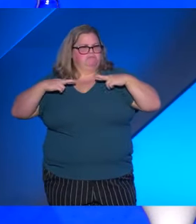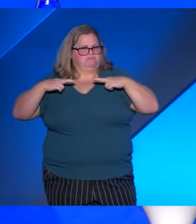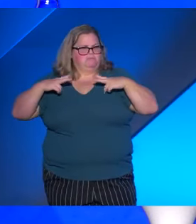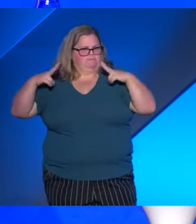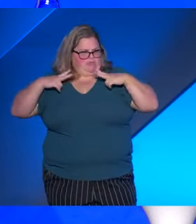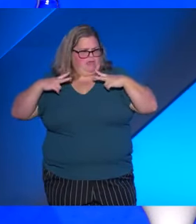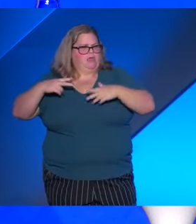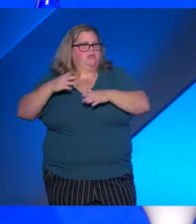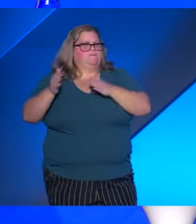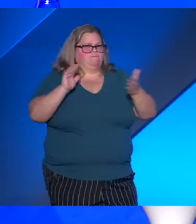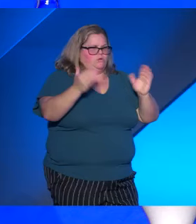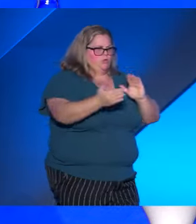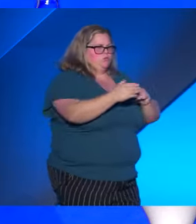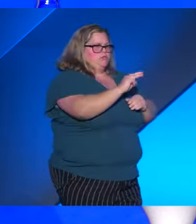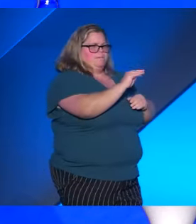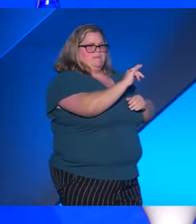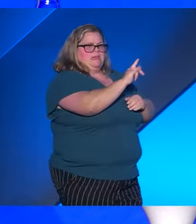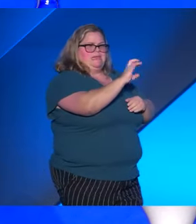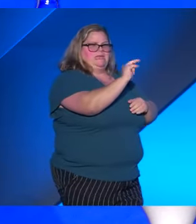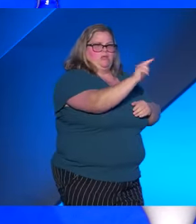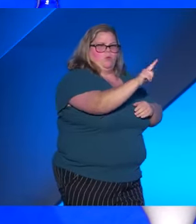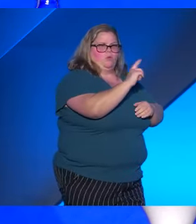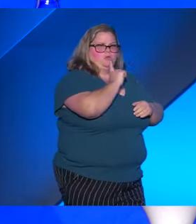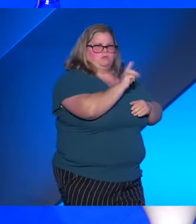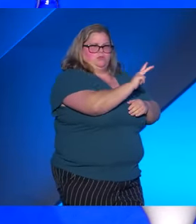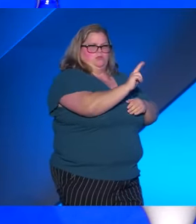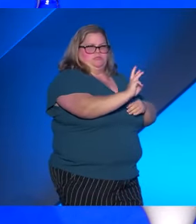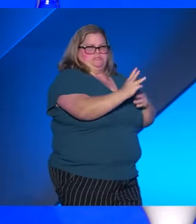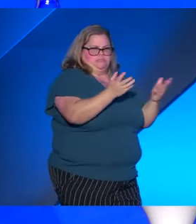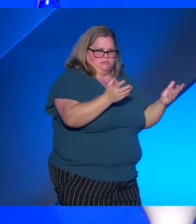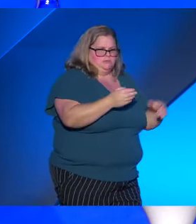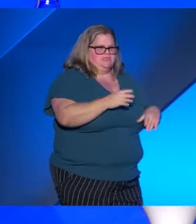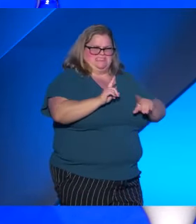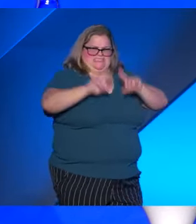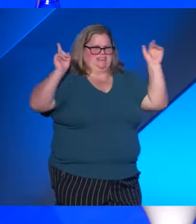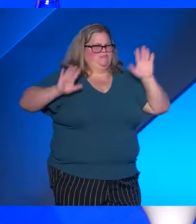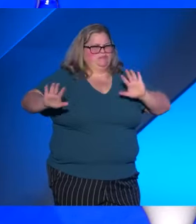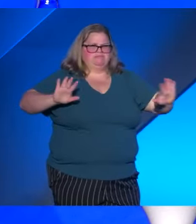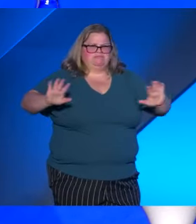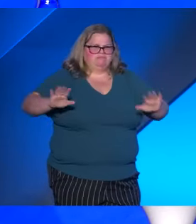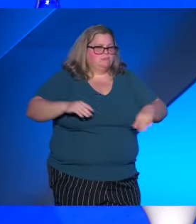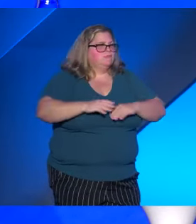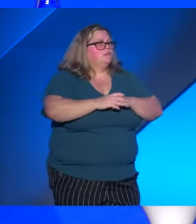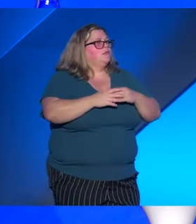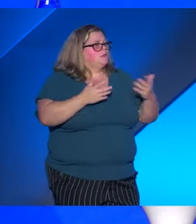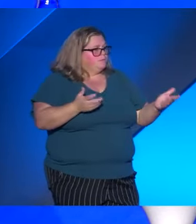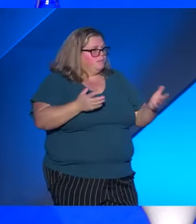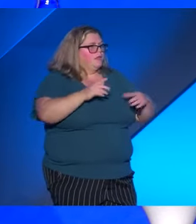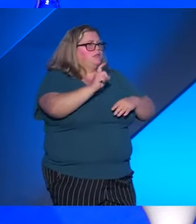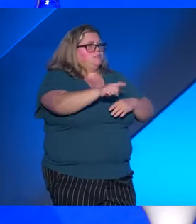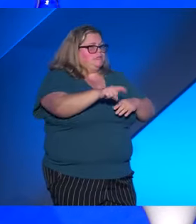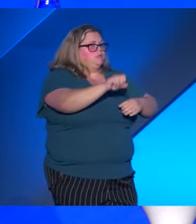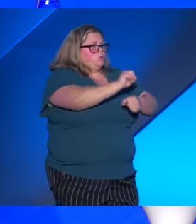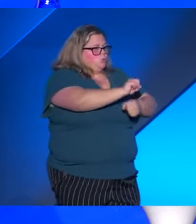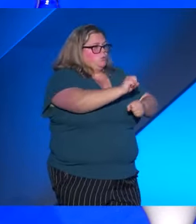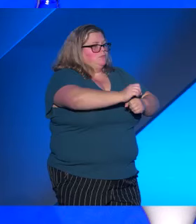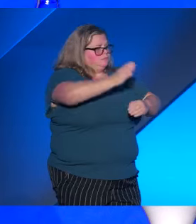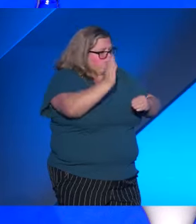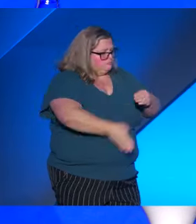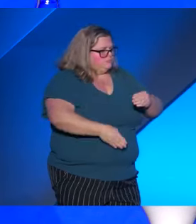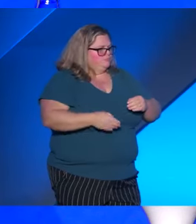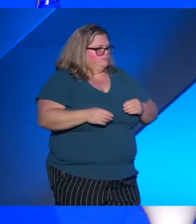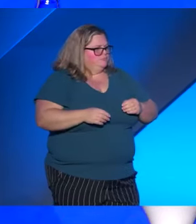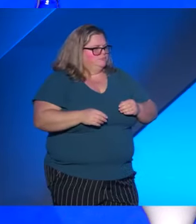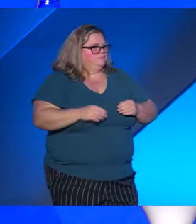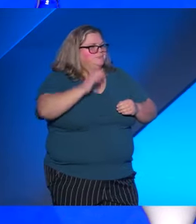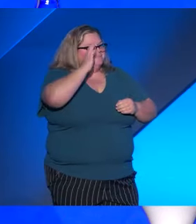millennial, right? You would speak very differently. Even though you need to get the work done, there's an opportunity